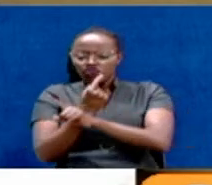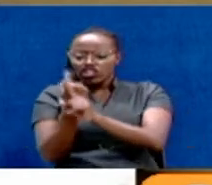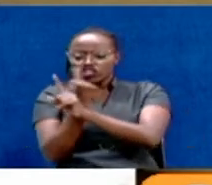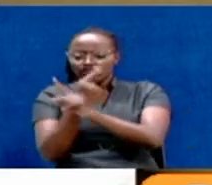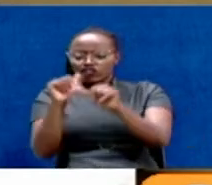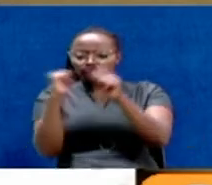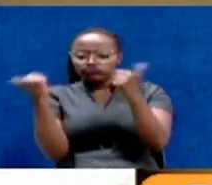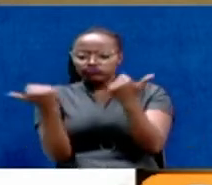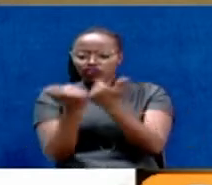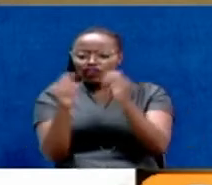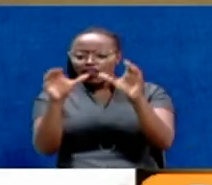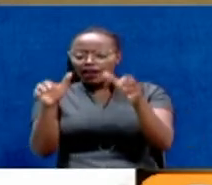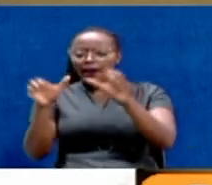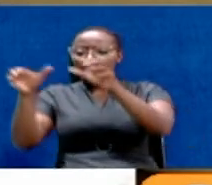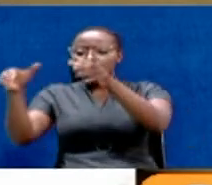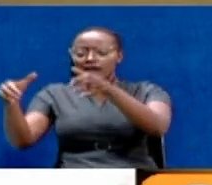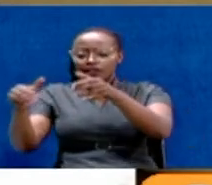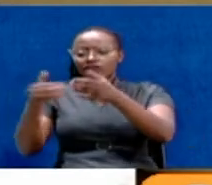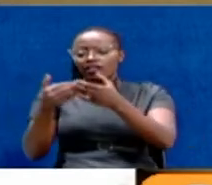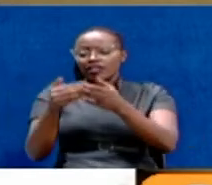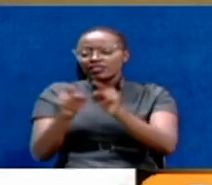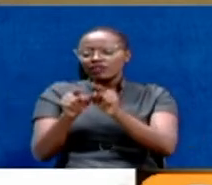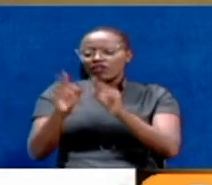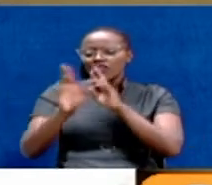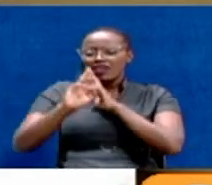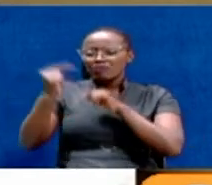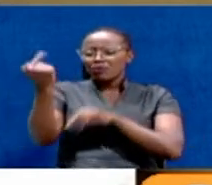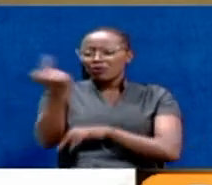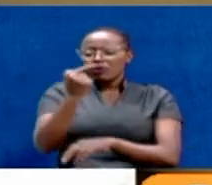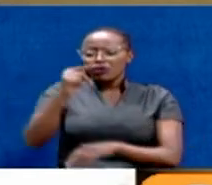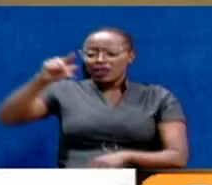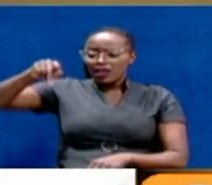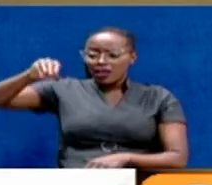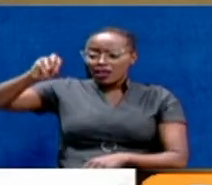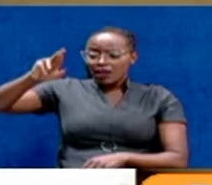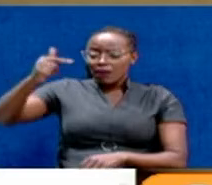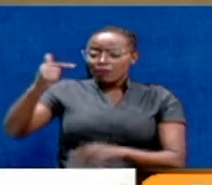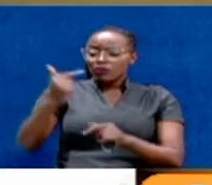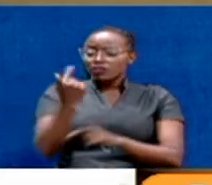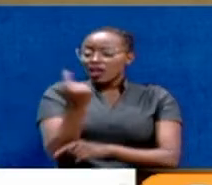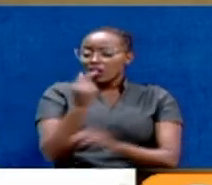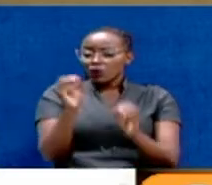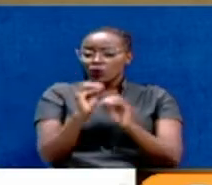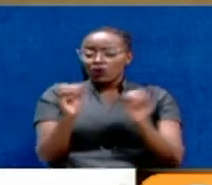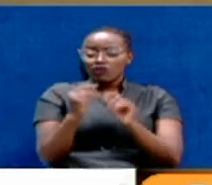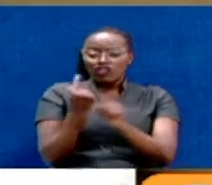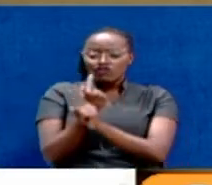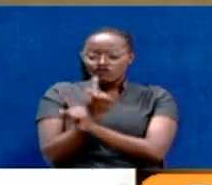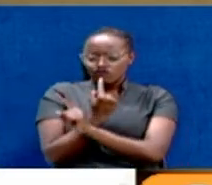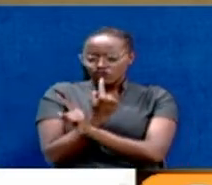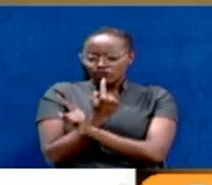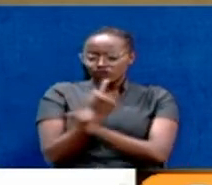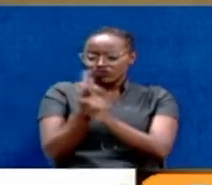agencies and help in the overall efficiency of the report, because it's not just port alone, but the entire chain of logistics that if it properly